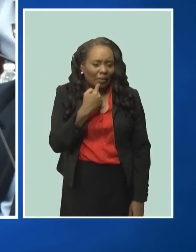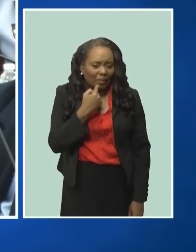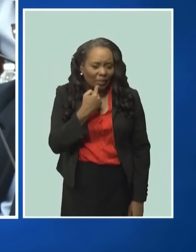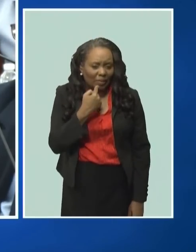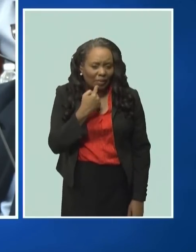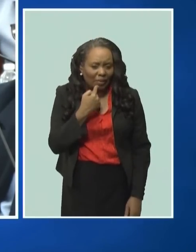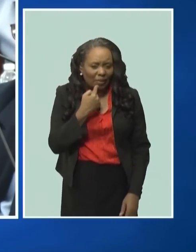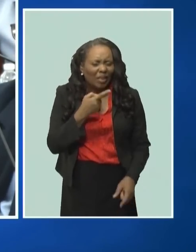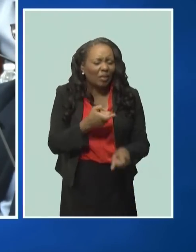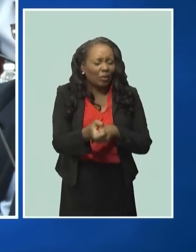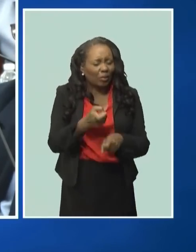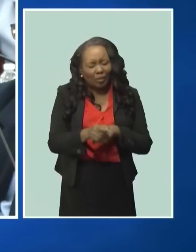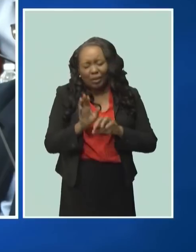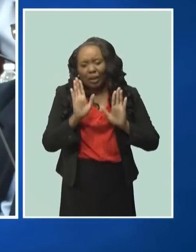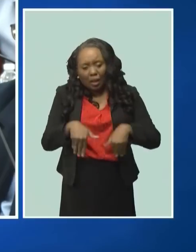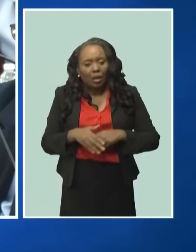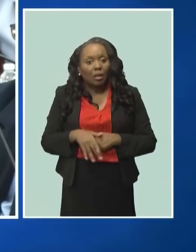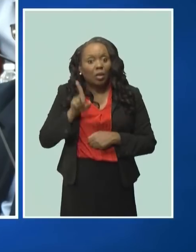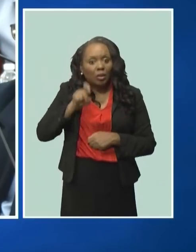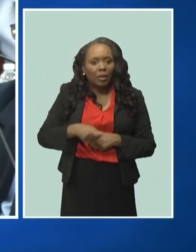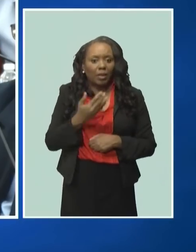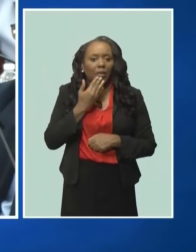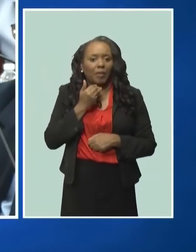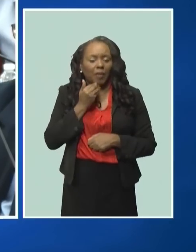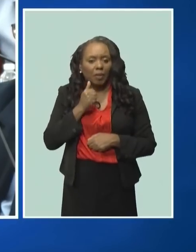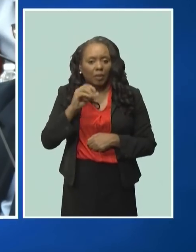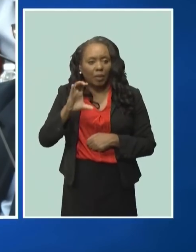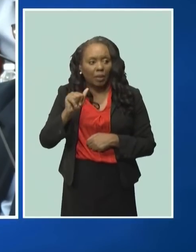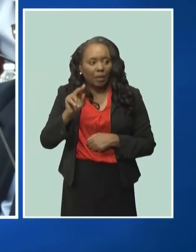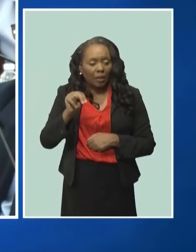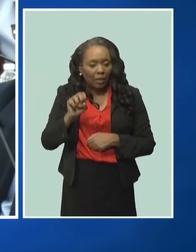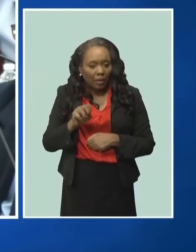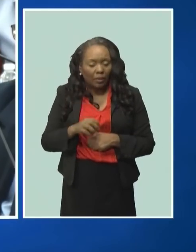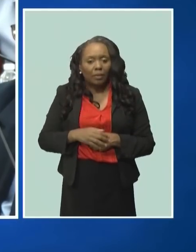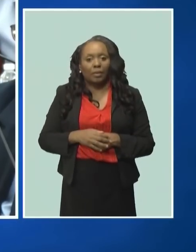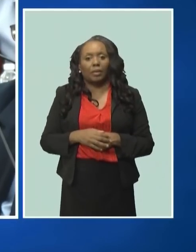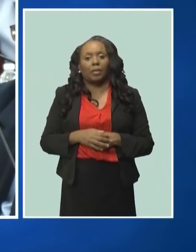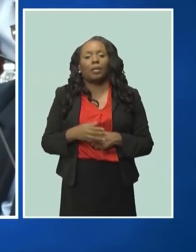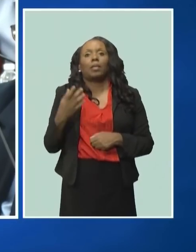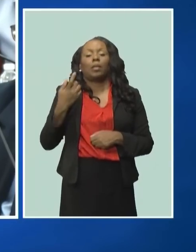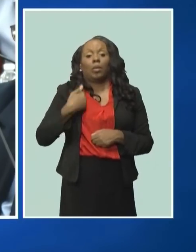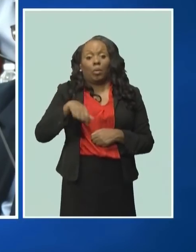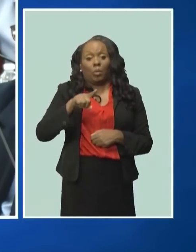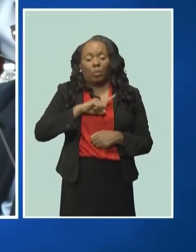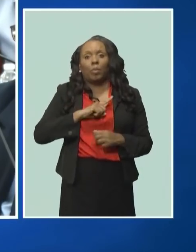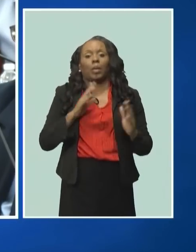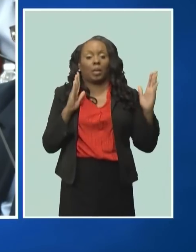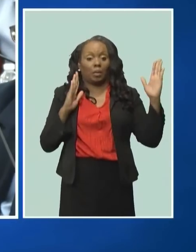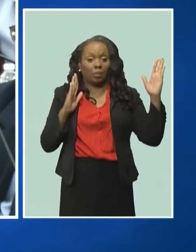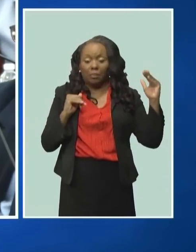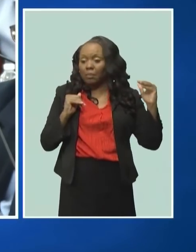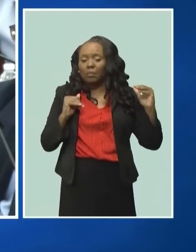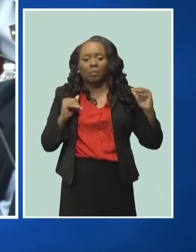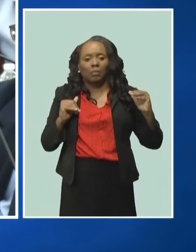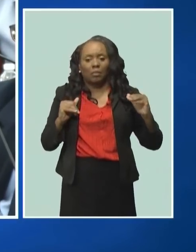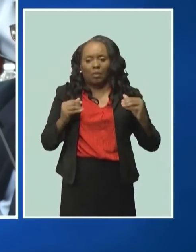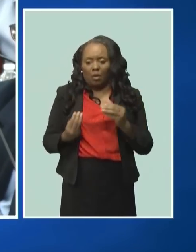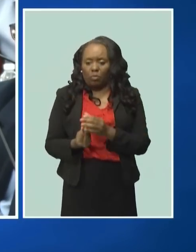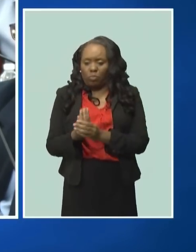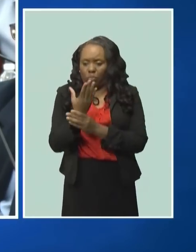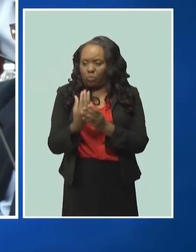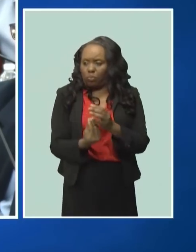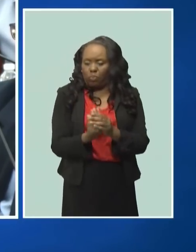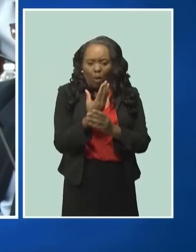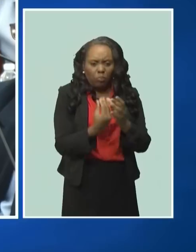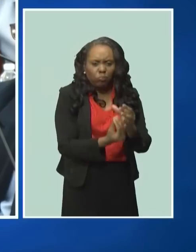As a result of that, it means that we expect not only to be able to produce more cane